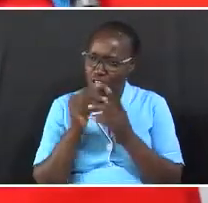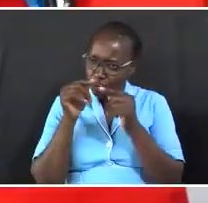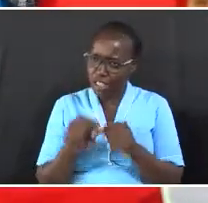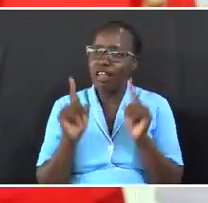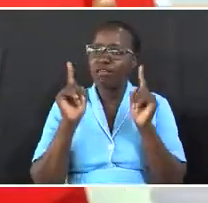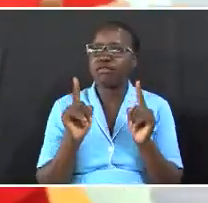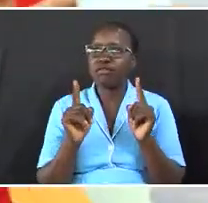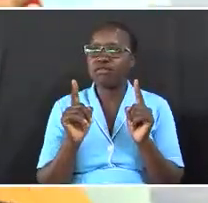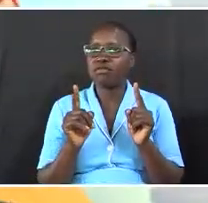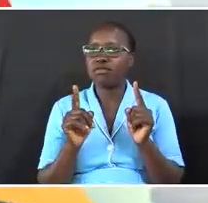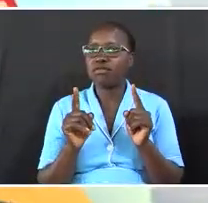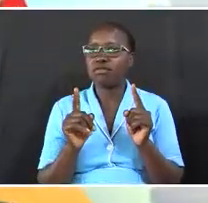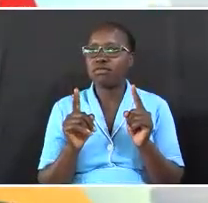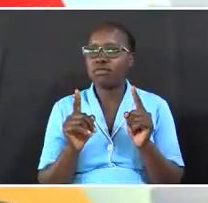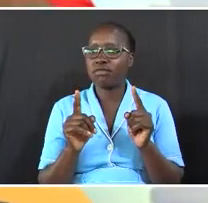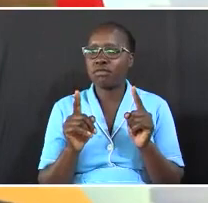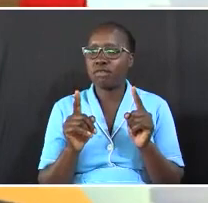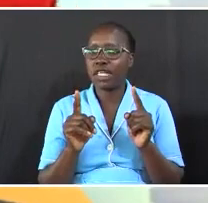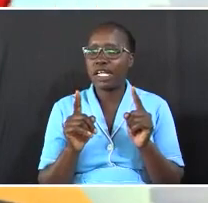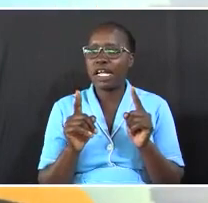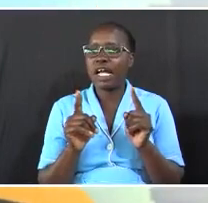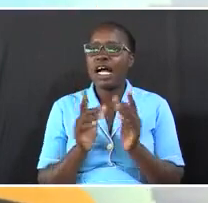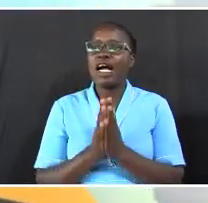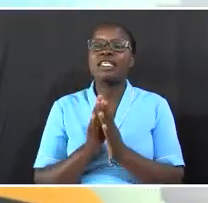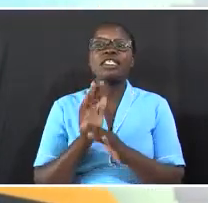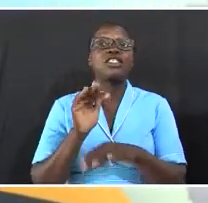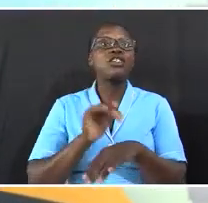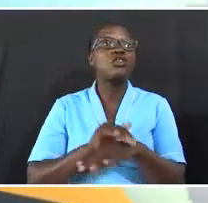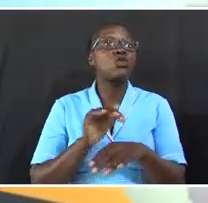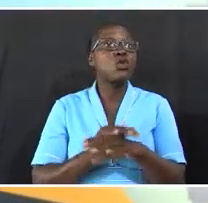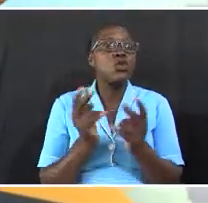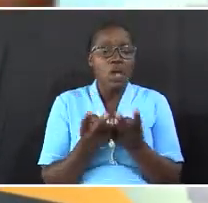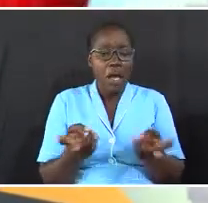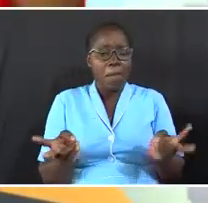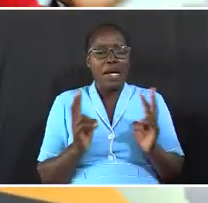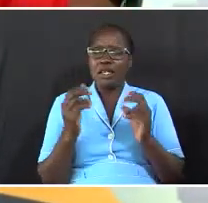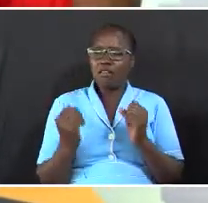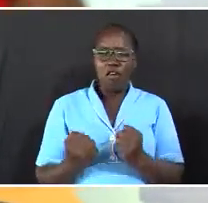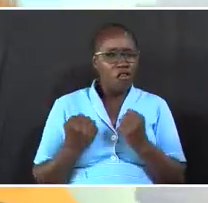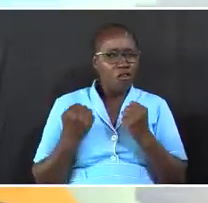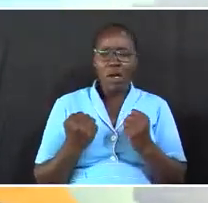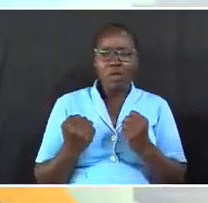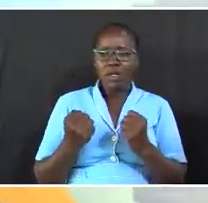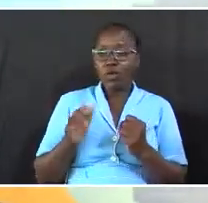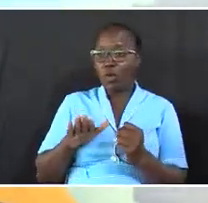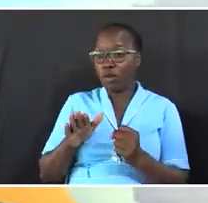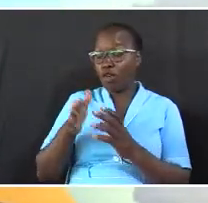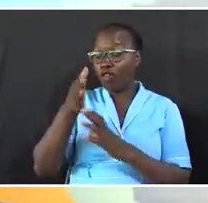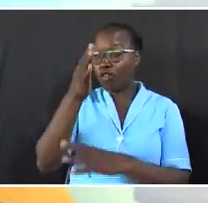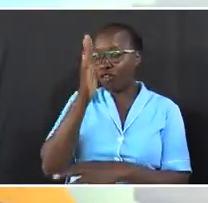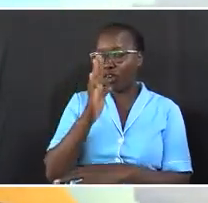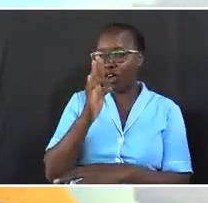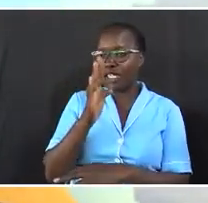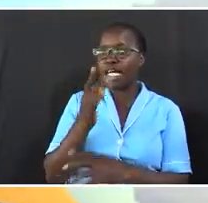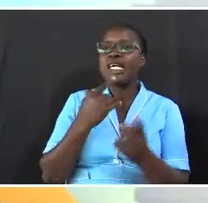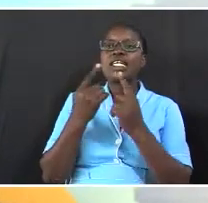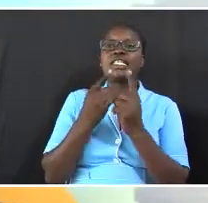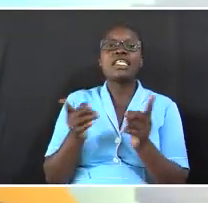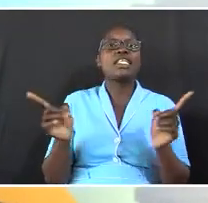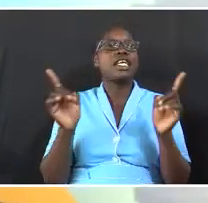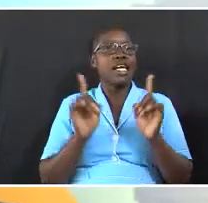self. And there's going to be a panel of powerful women of God telling